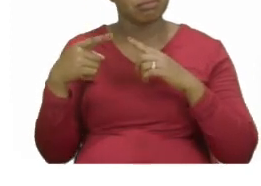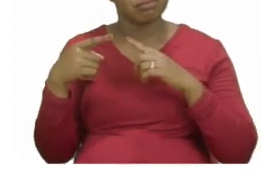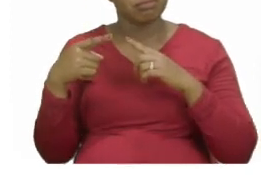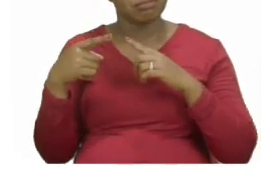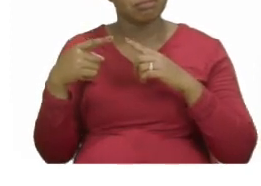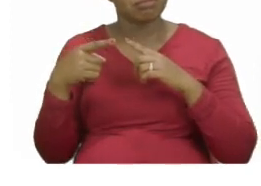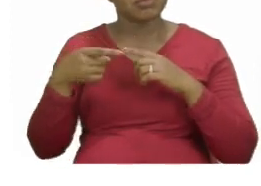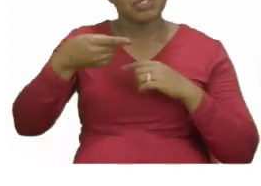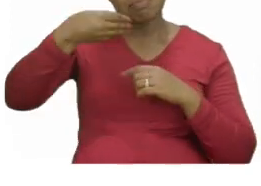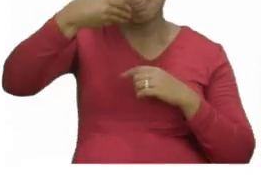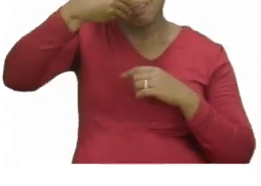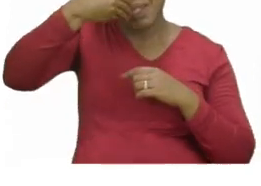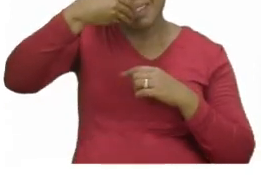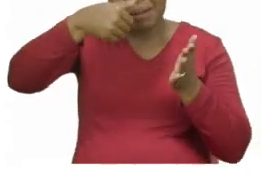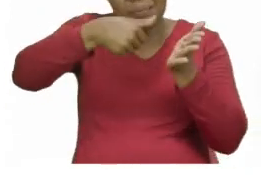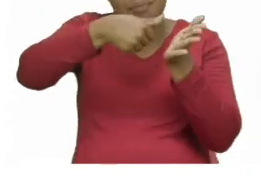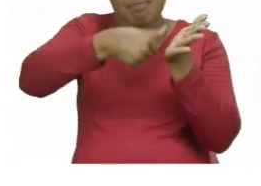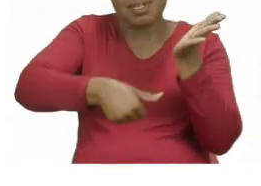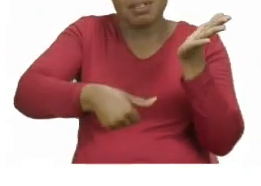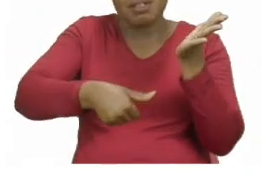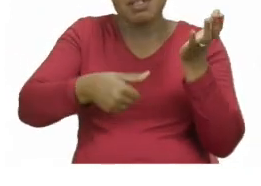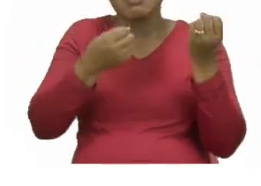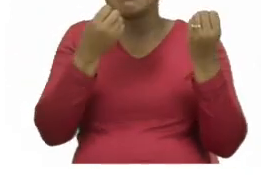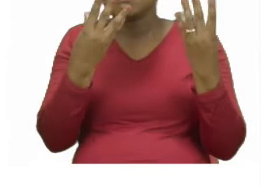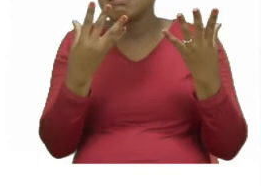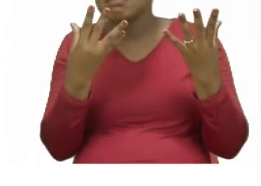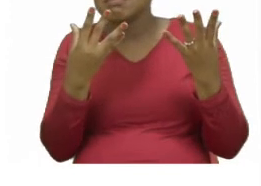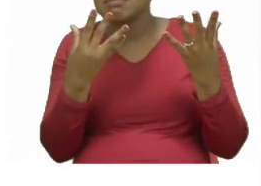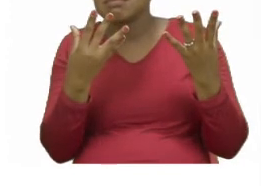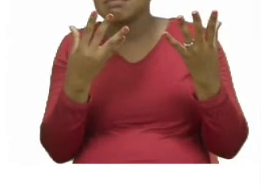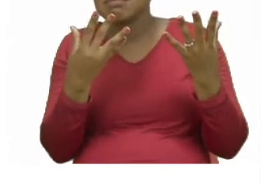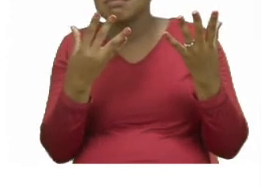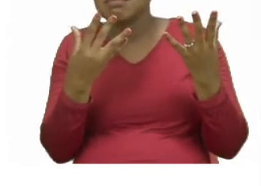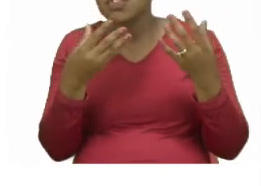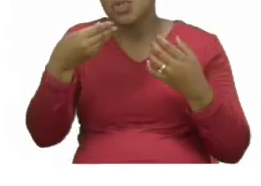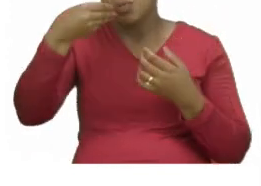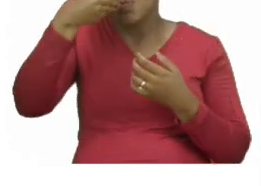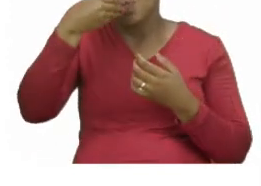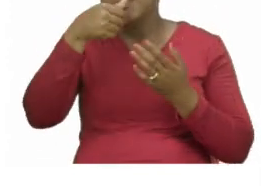for pizza? You will see the amount for pizza is